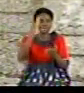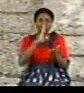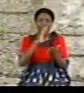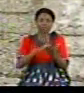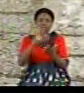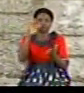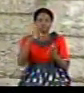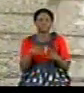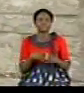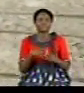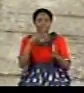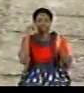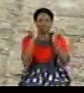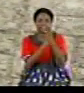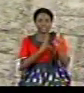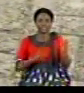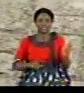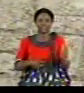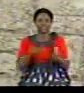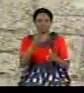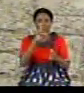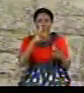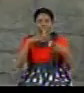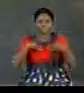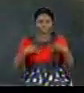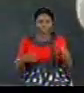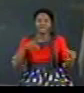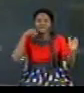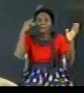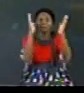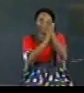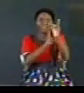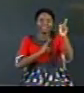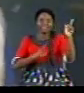healed. Praise the Lord!